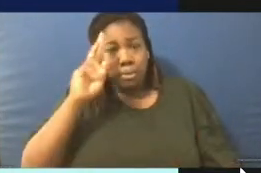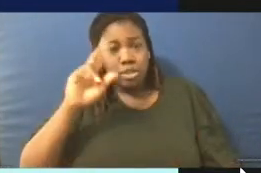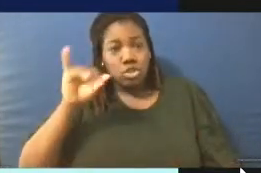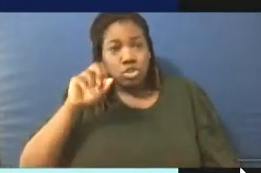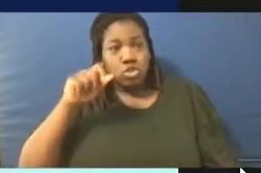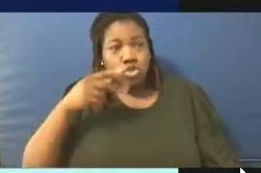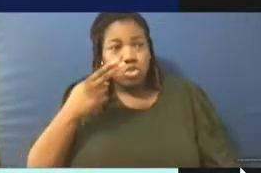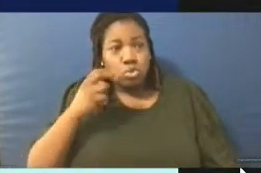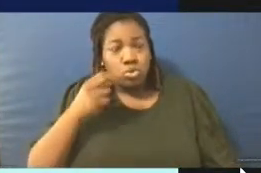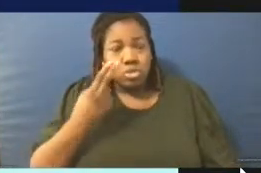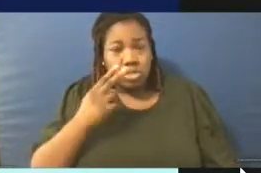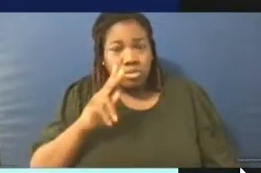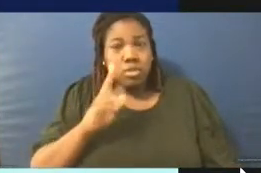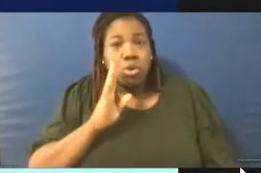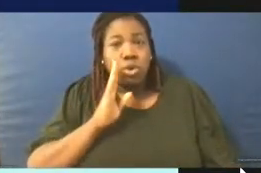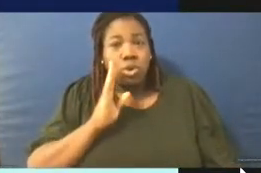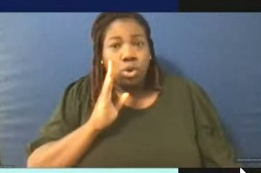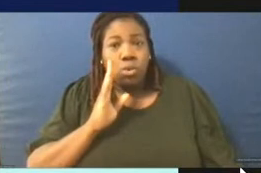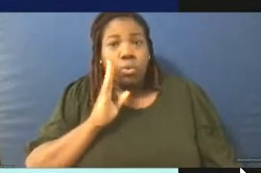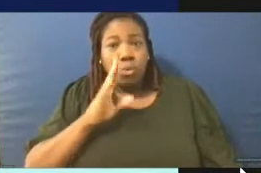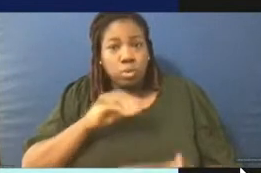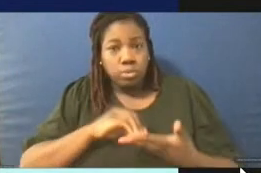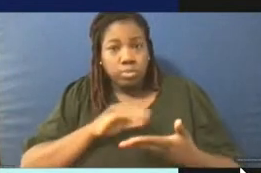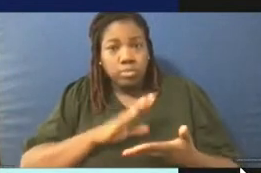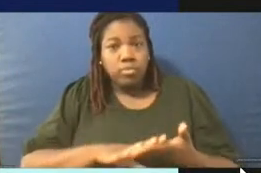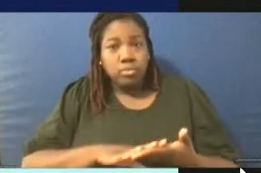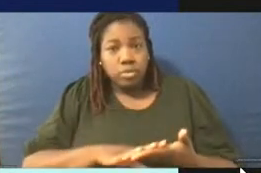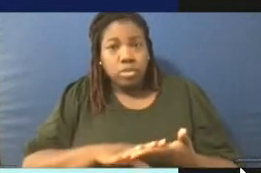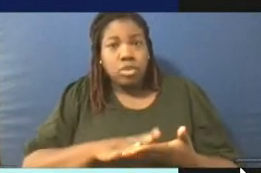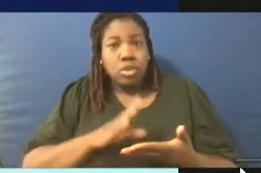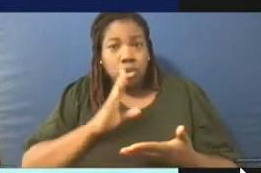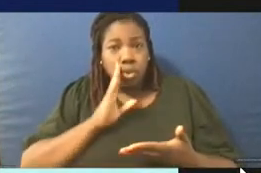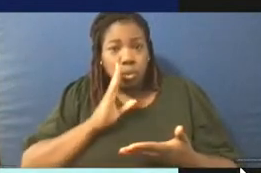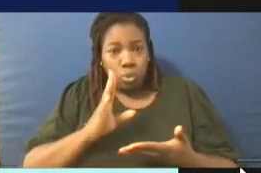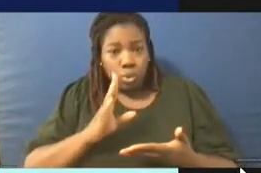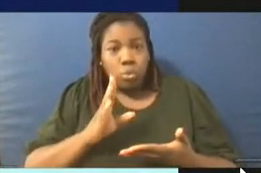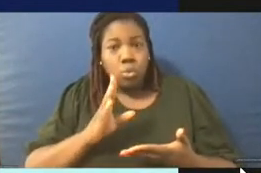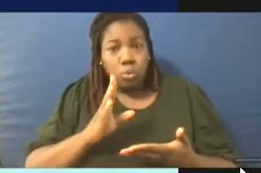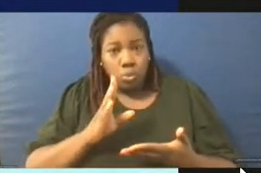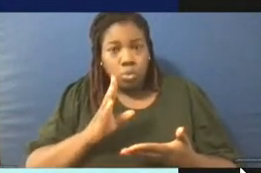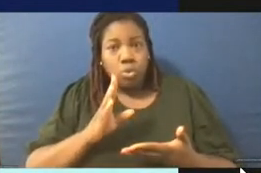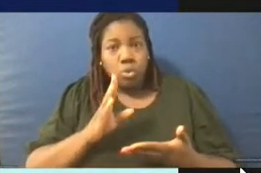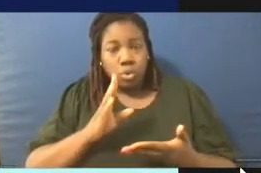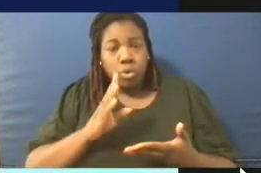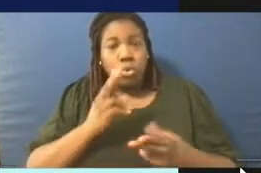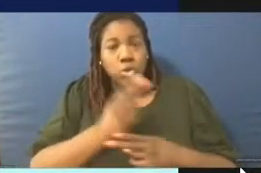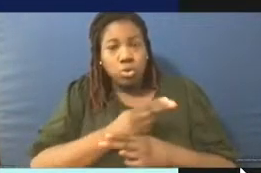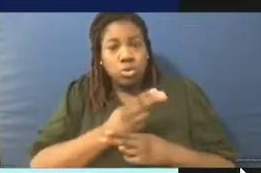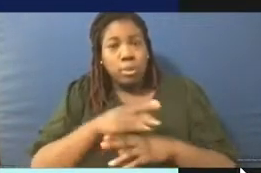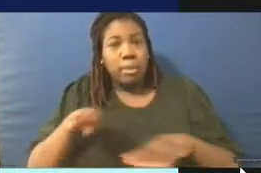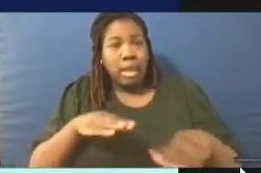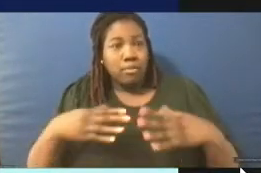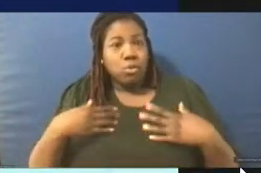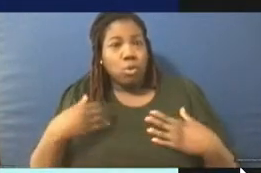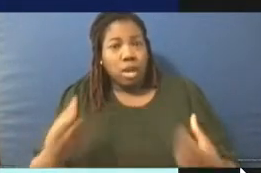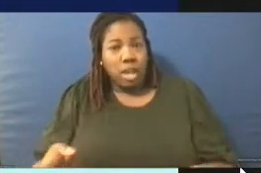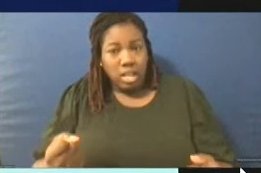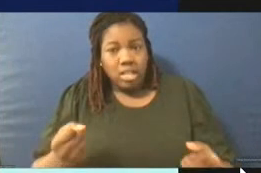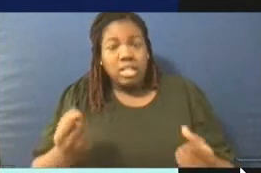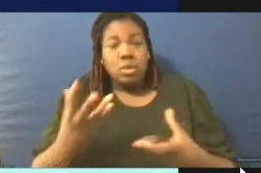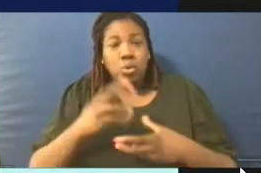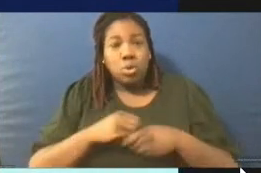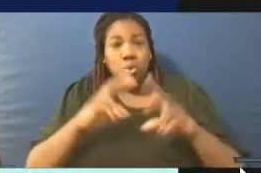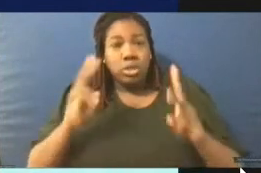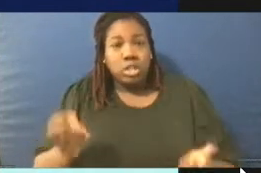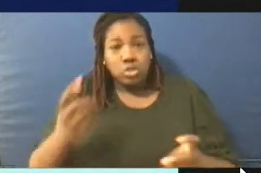is well noted. We will default to the behavioral health frame, which includes issues of mental health as well